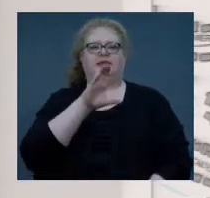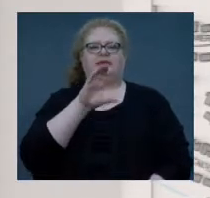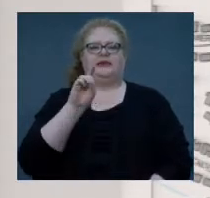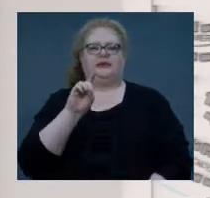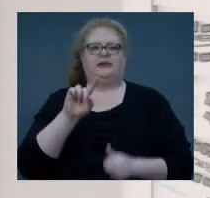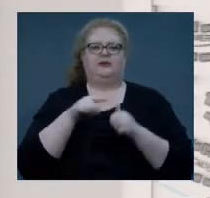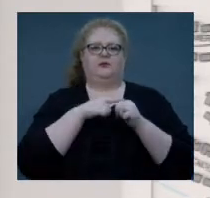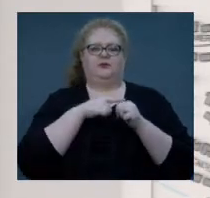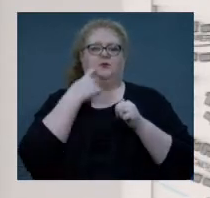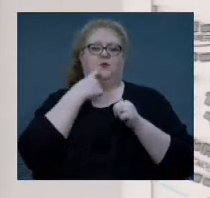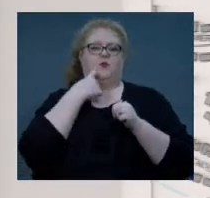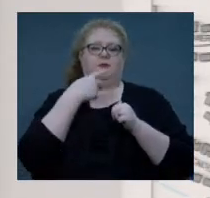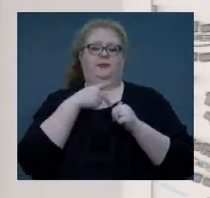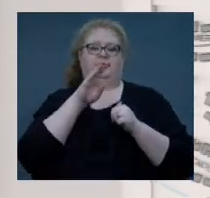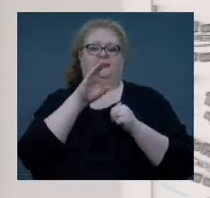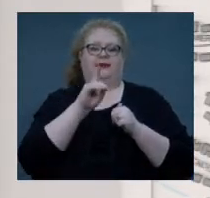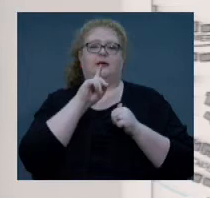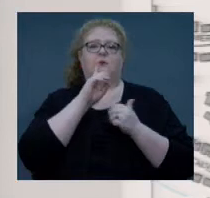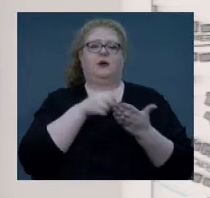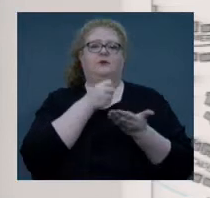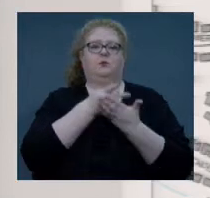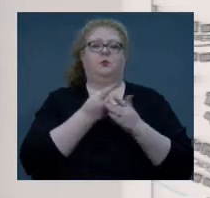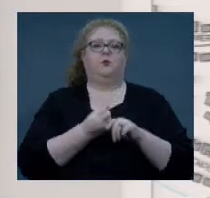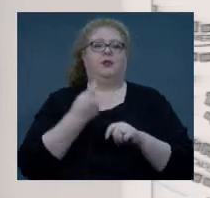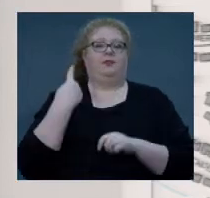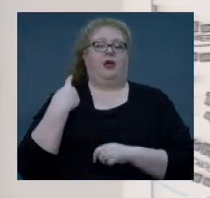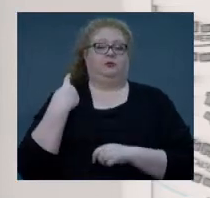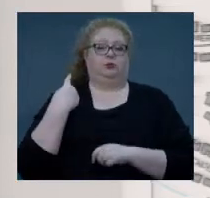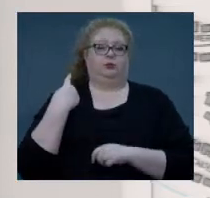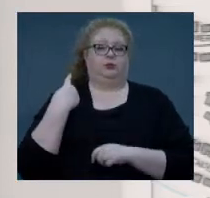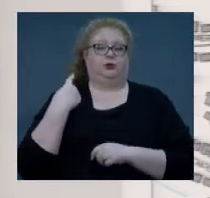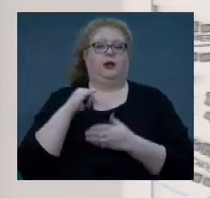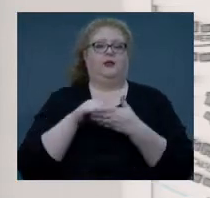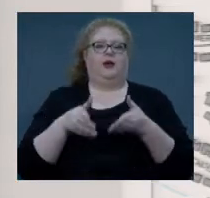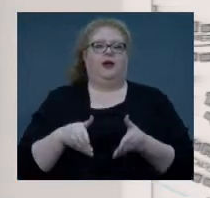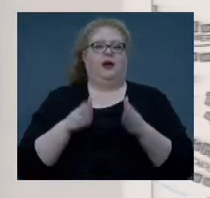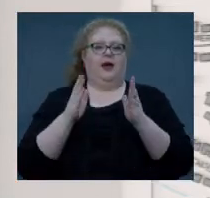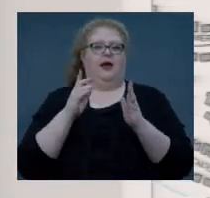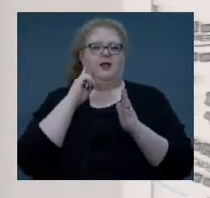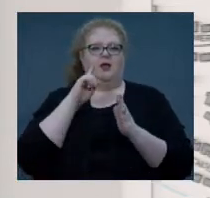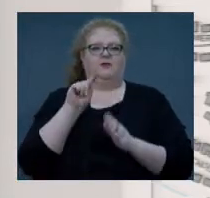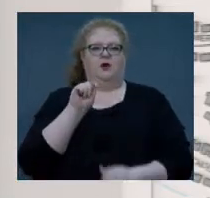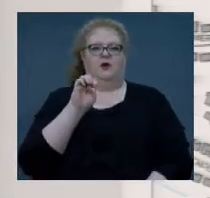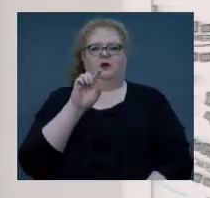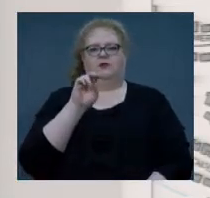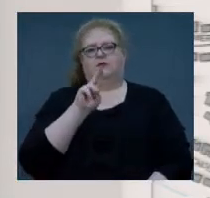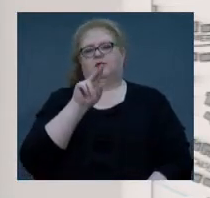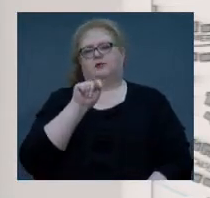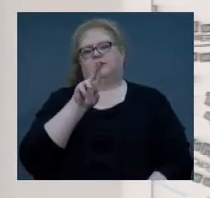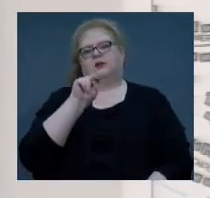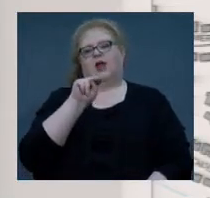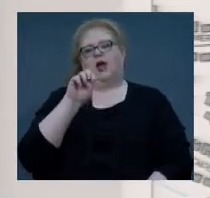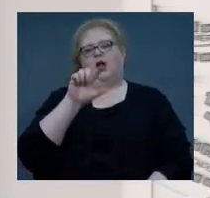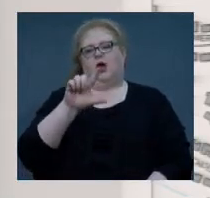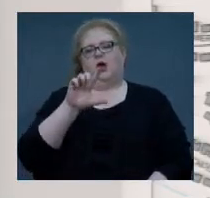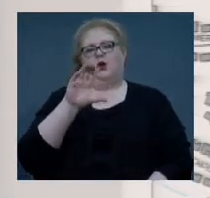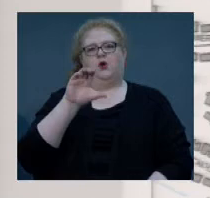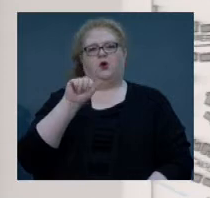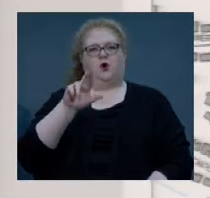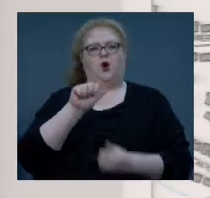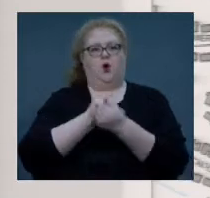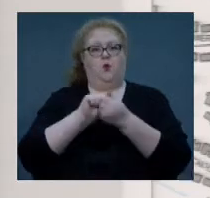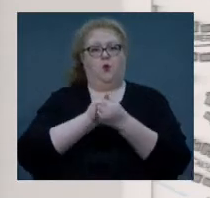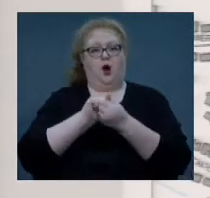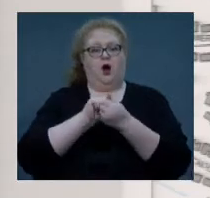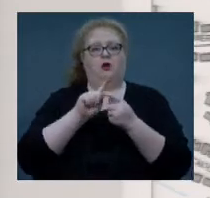the most recent PCD was approved last year, which allowed for the tunnel car wash to